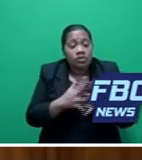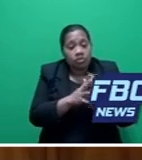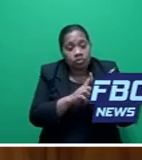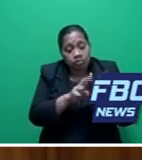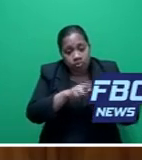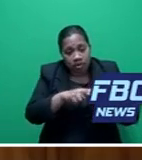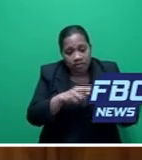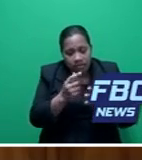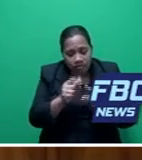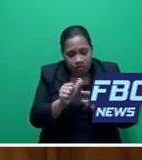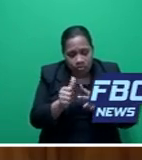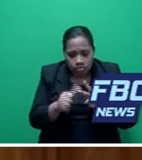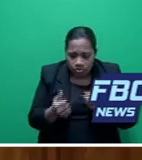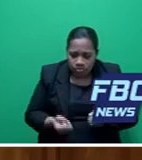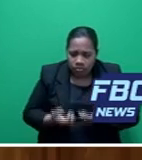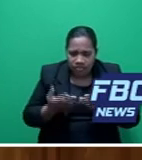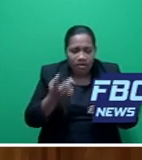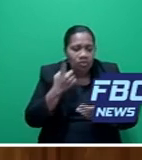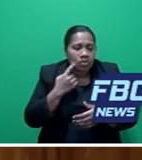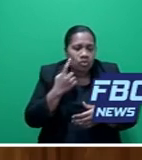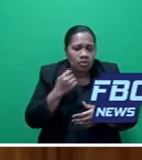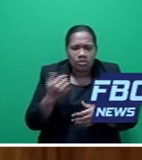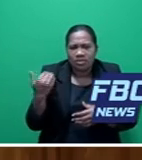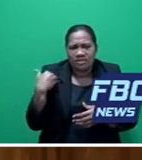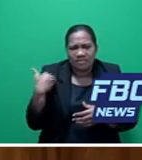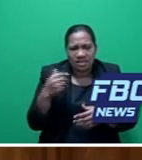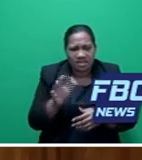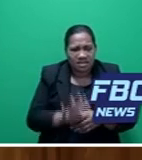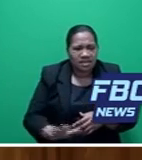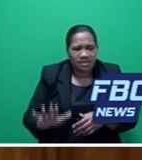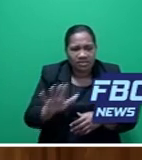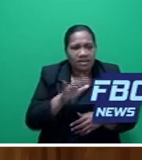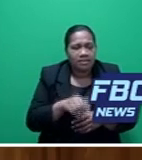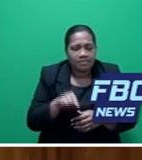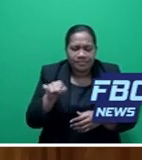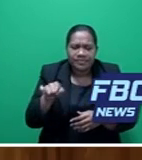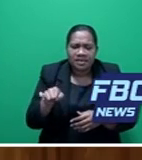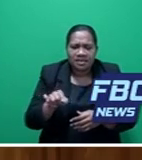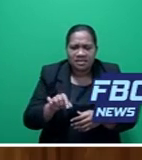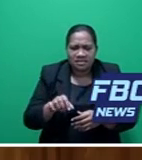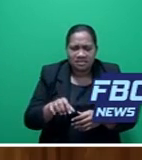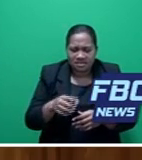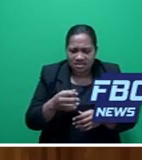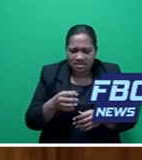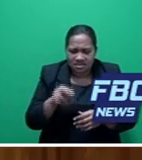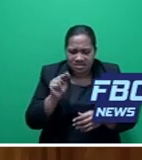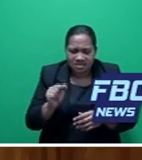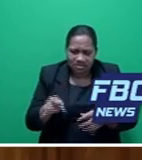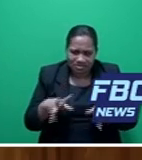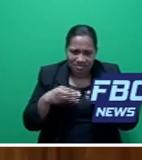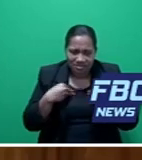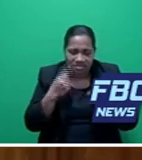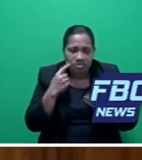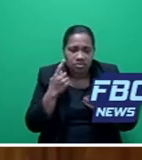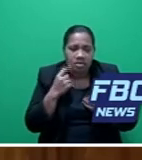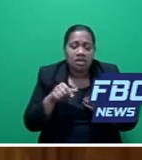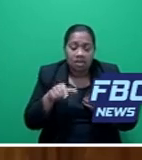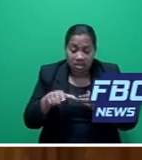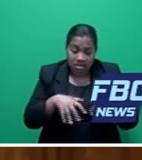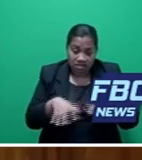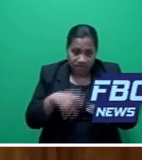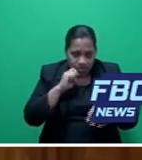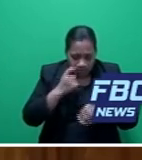providing water cutting services to affected areas that are still yet to receive water. This exercise will continue until the